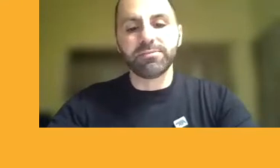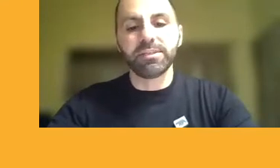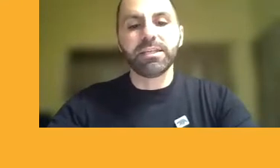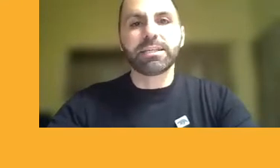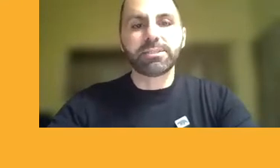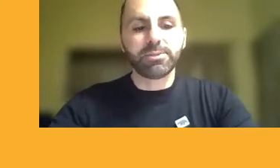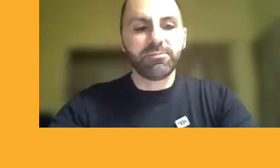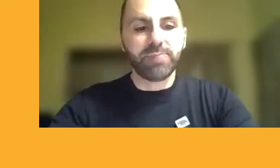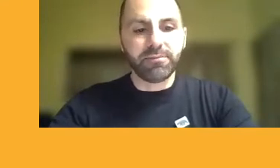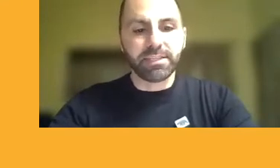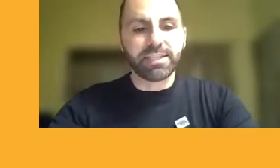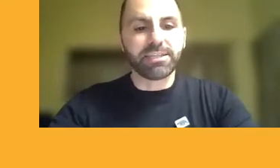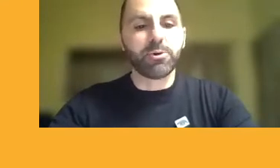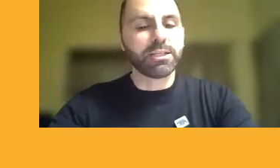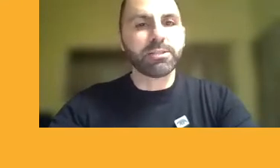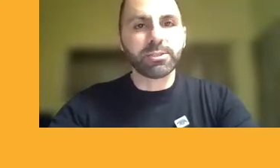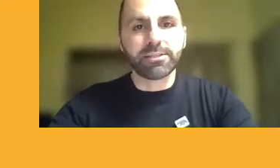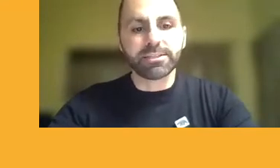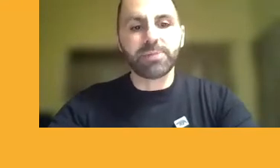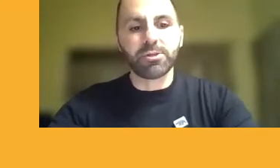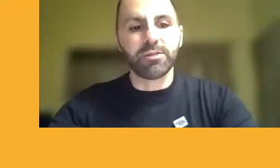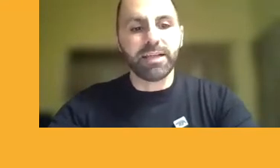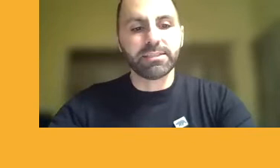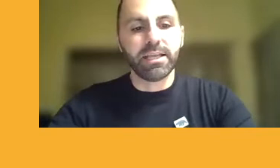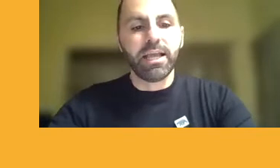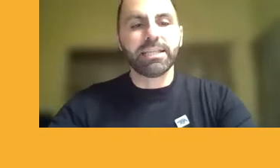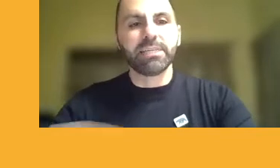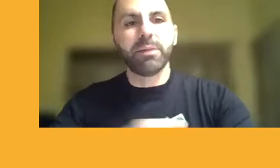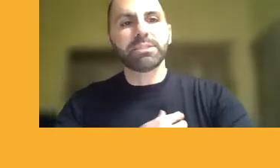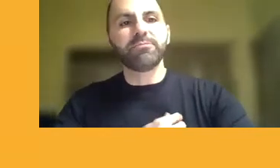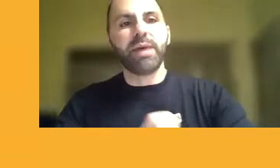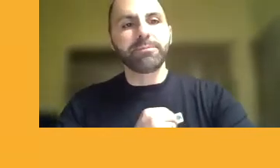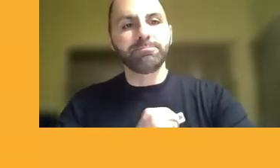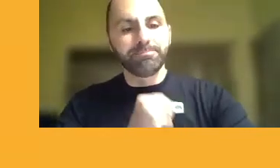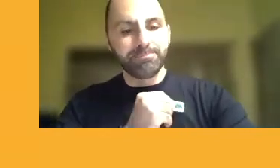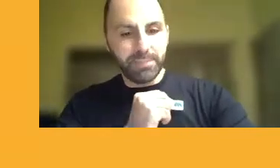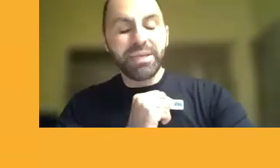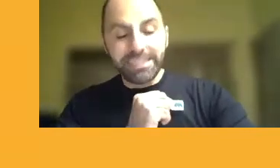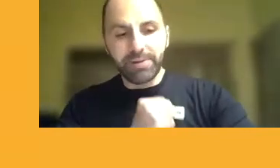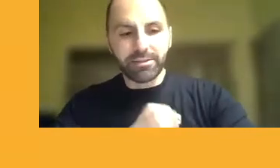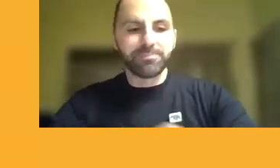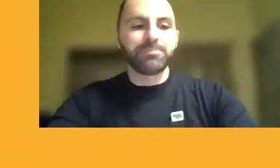also receive exclusive benefits like a quarterly newsletter, special events, and a commemorative pin.